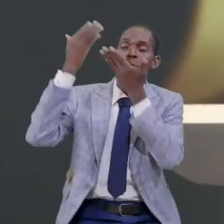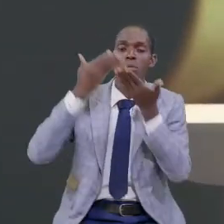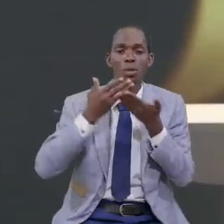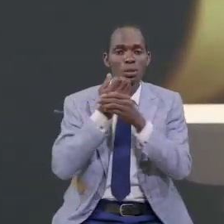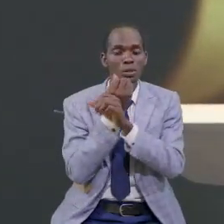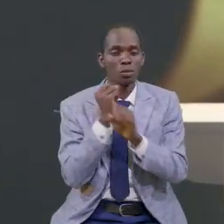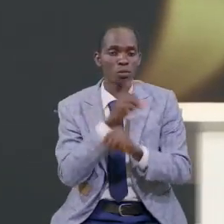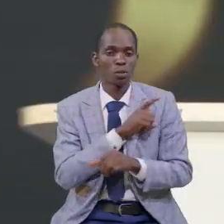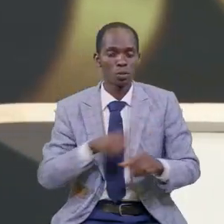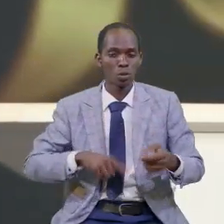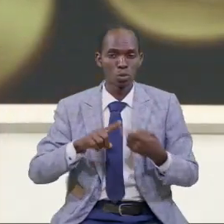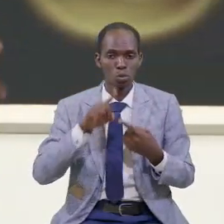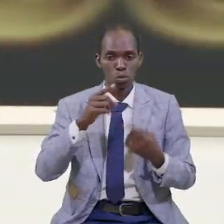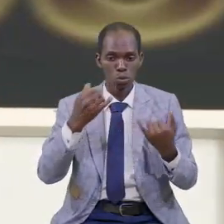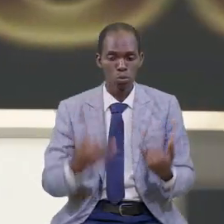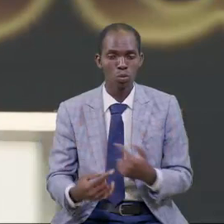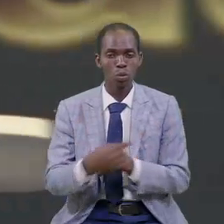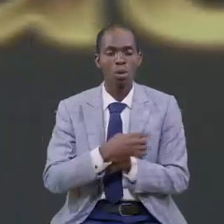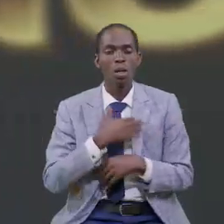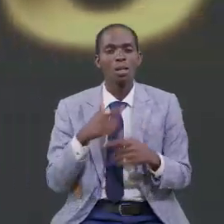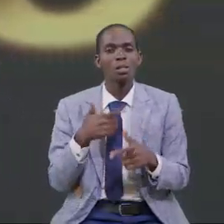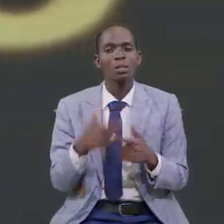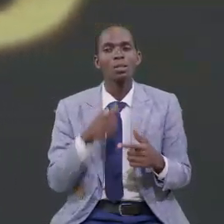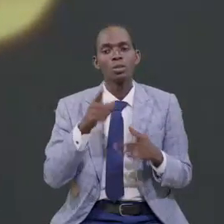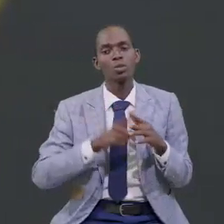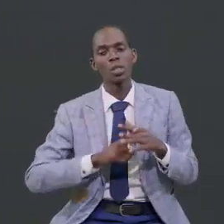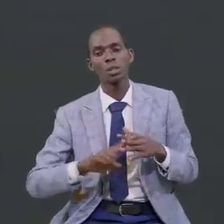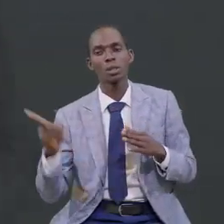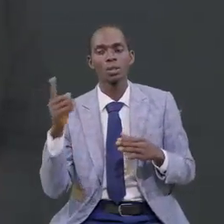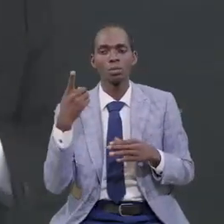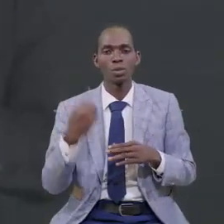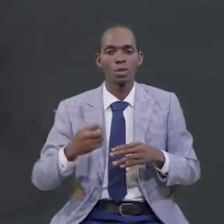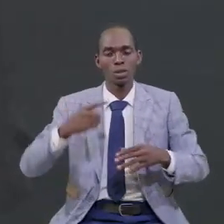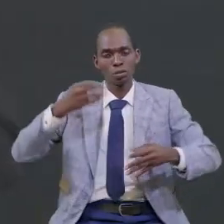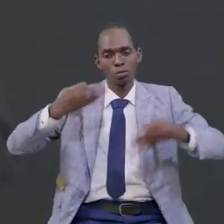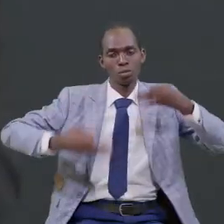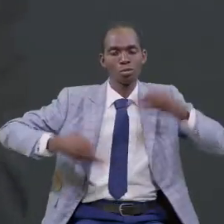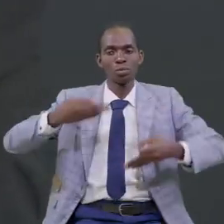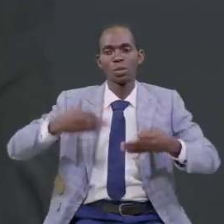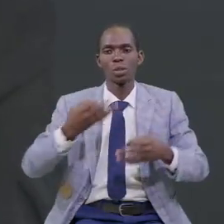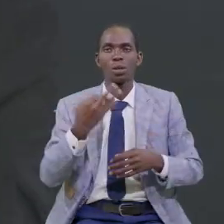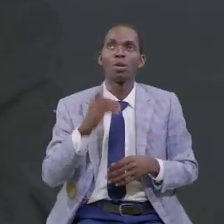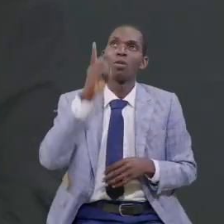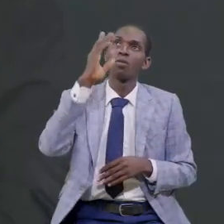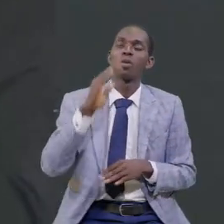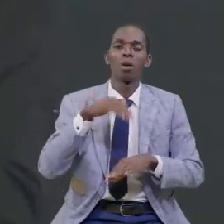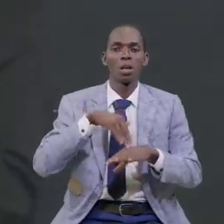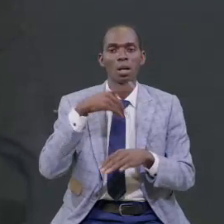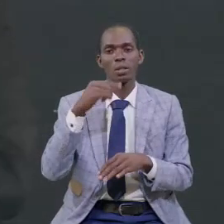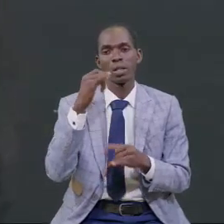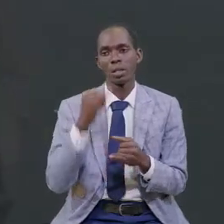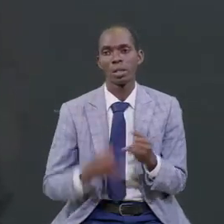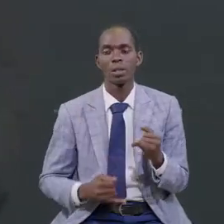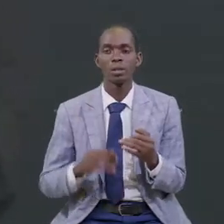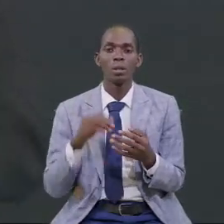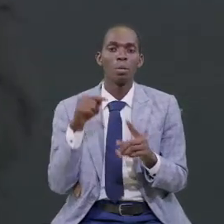today, and then you escape the judgment of God eventually. We're coming to point number